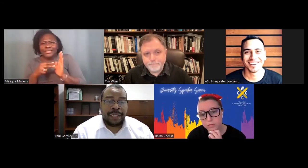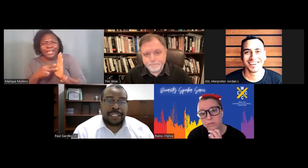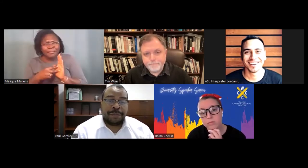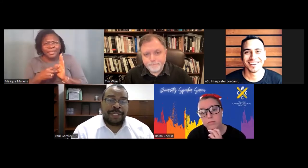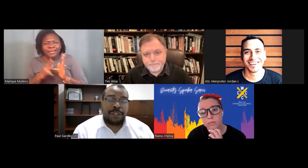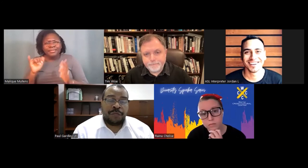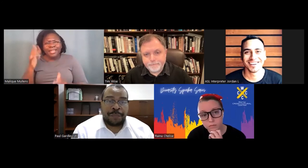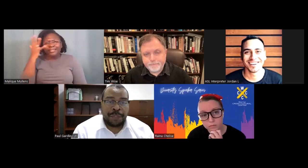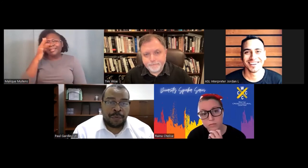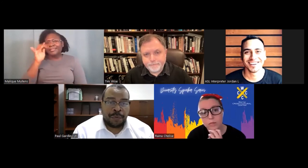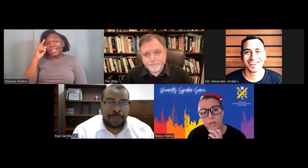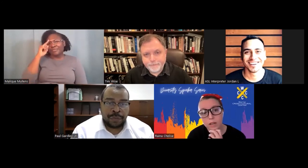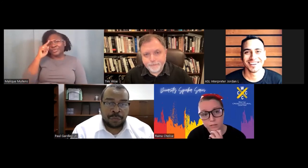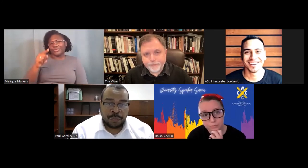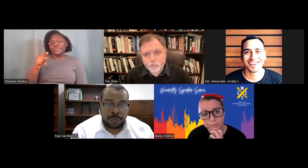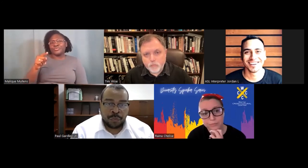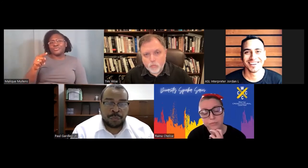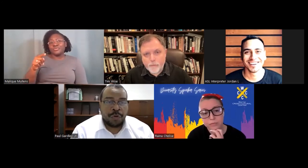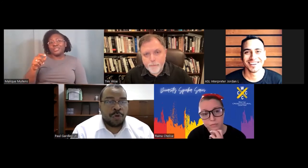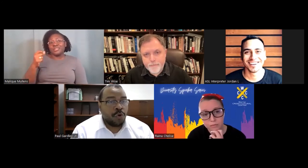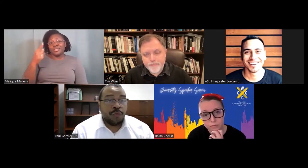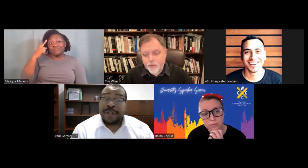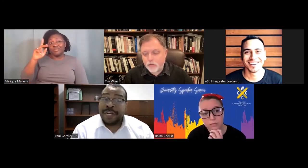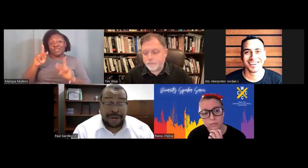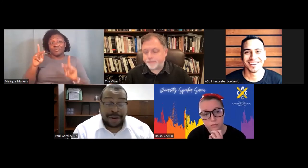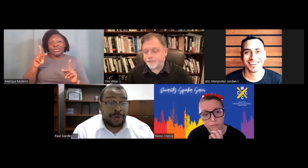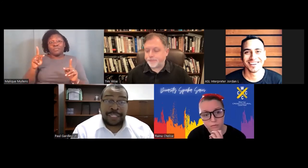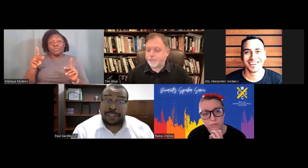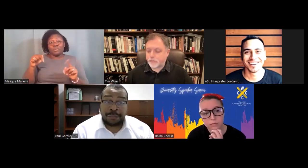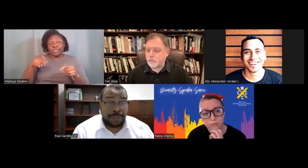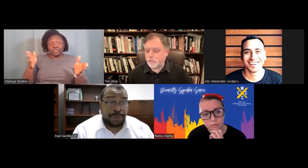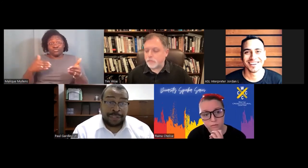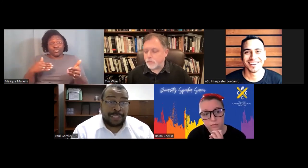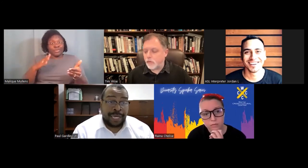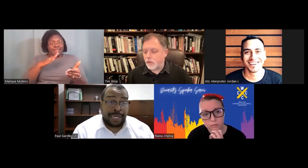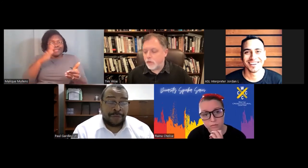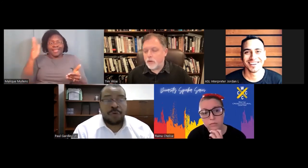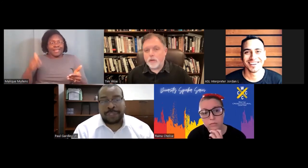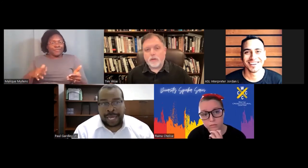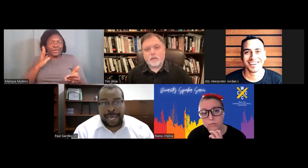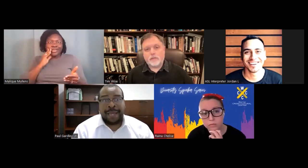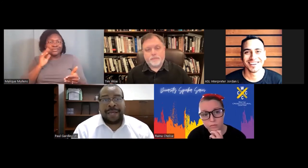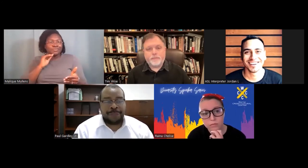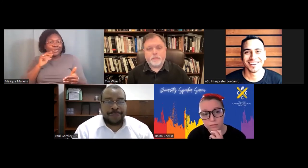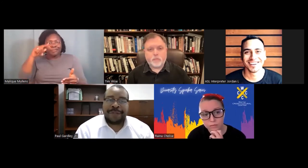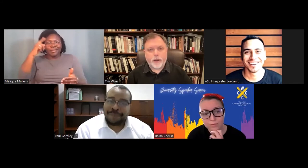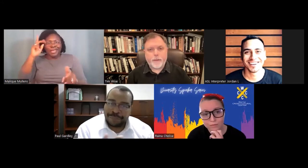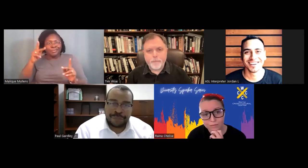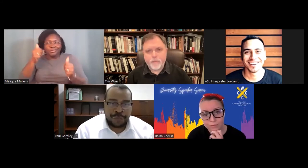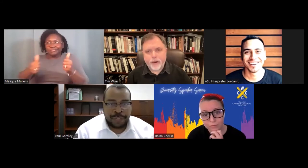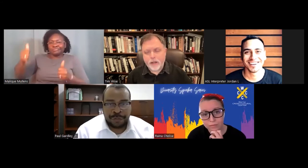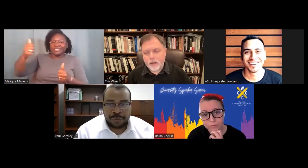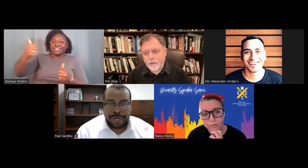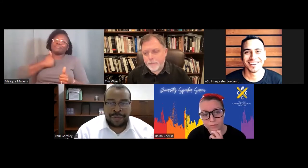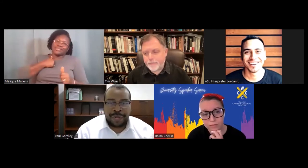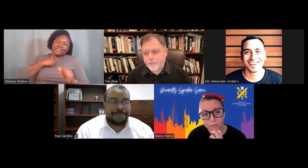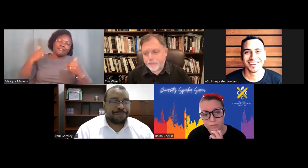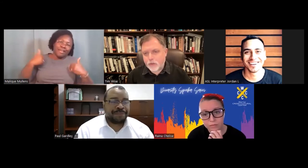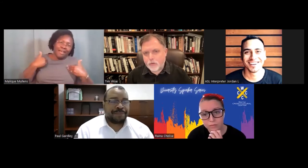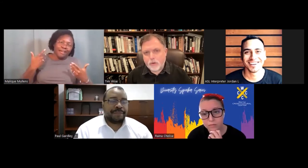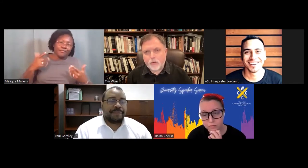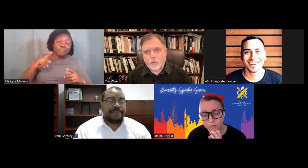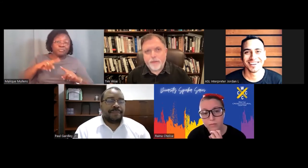like, especially for people in the room who've never experienced that. Of course I have, but for others who have